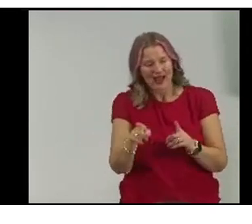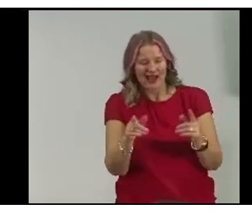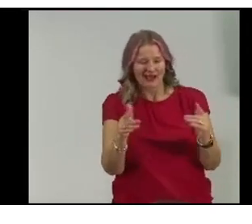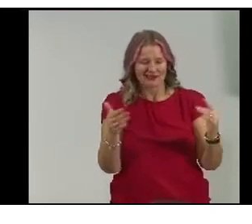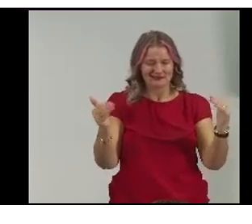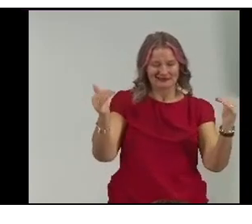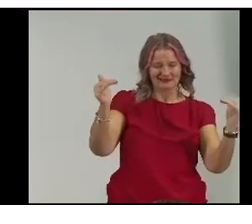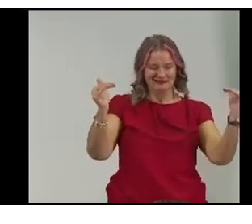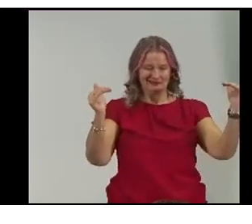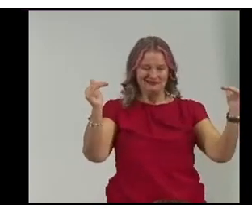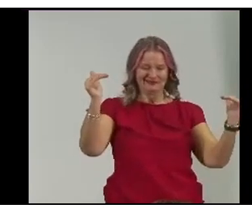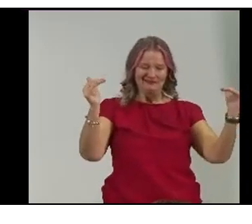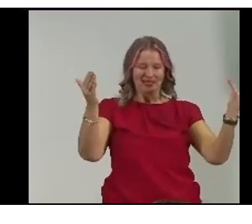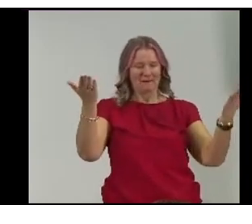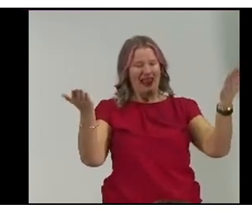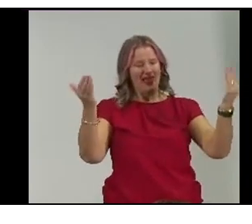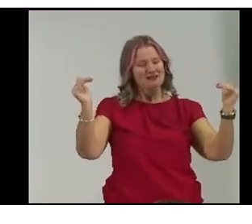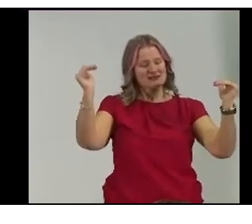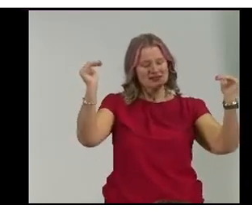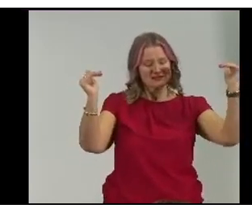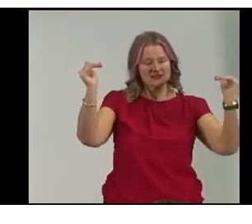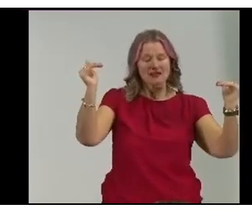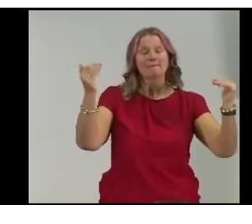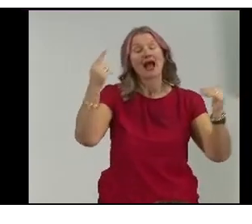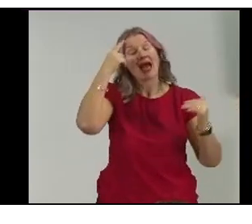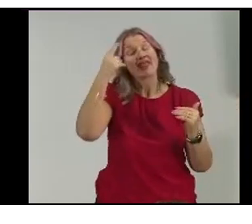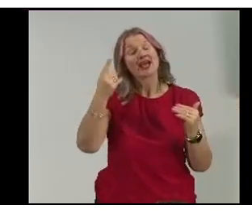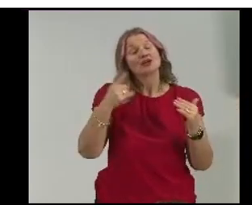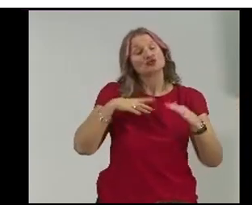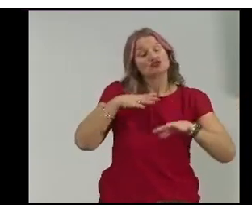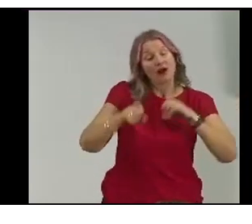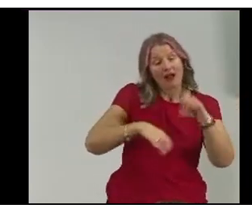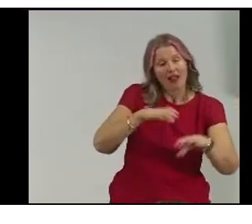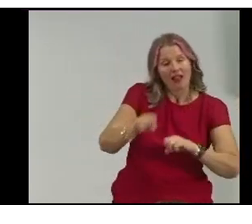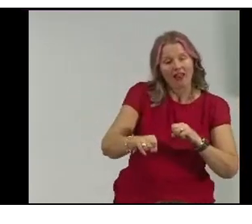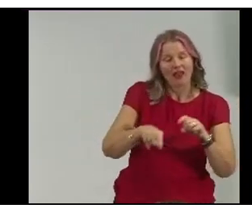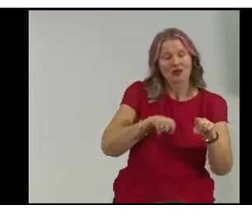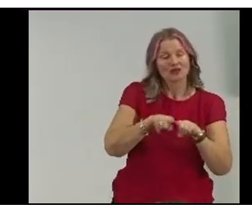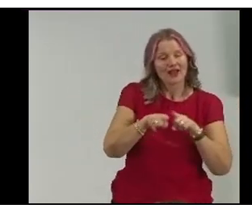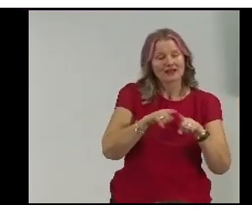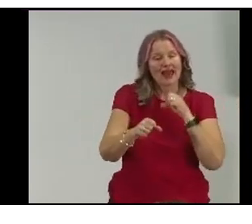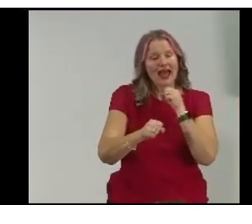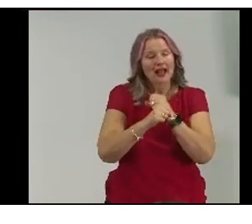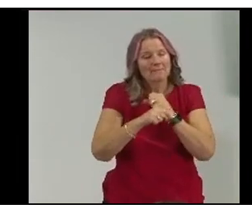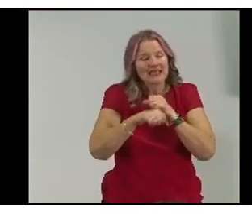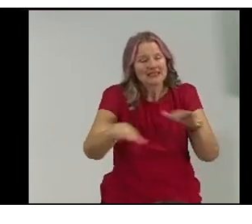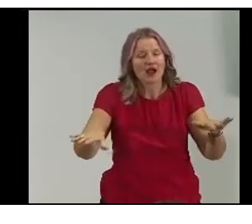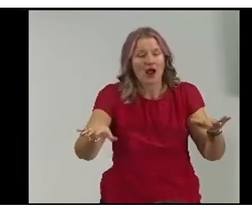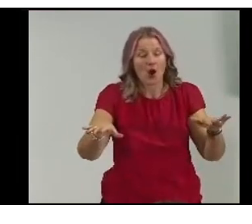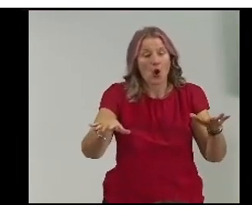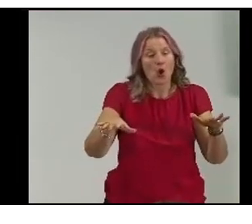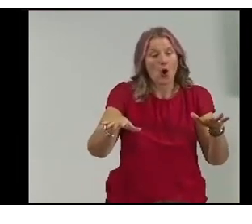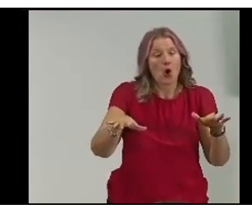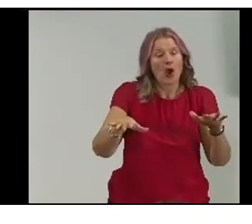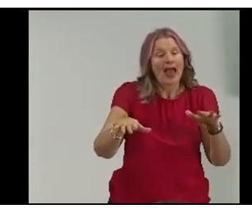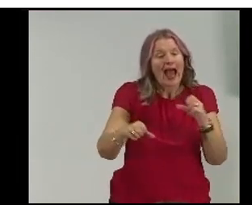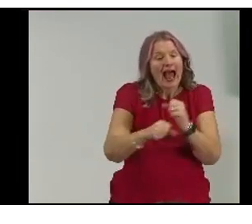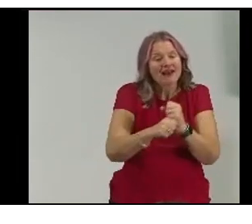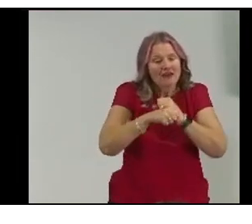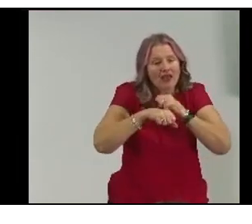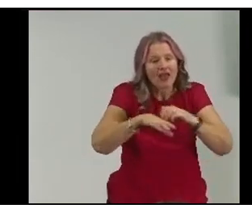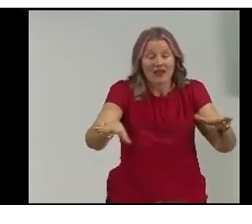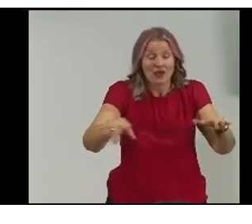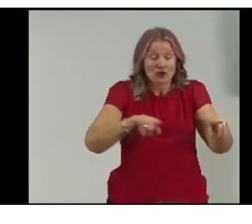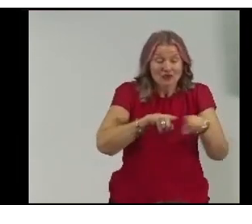But I think where the struggle is really getting the media or the advertising agencies to really think about disabilities